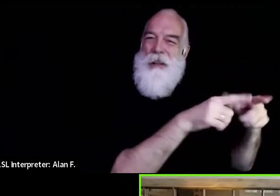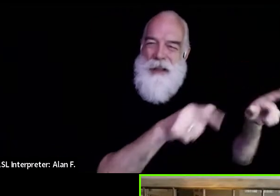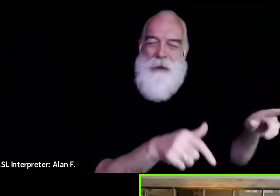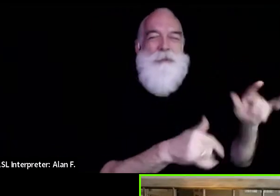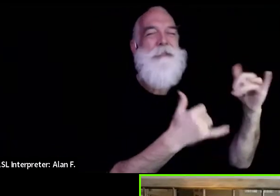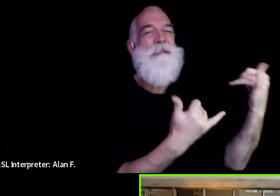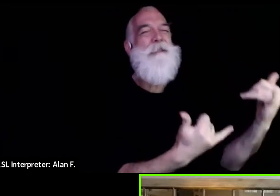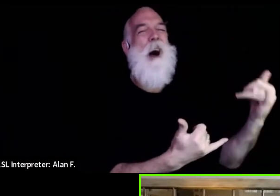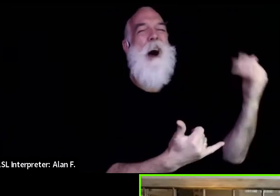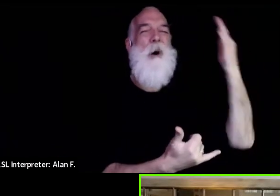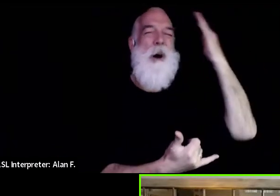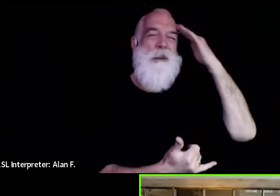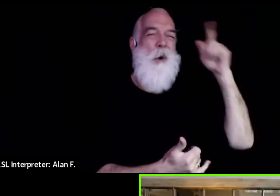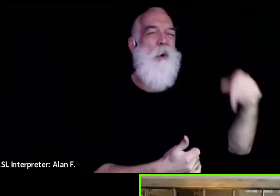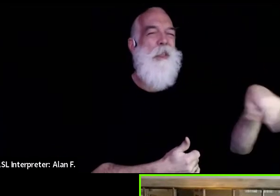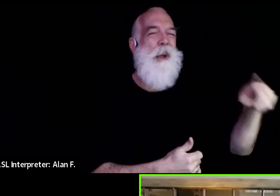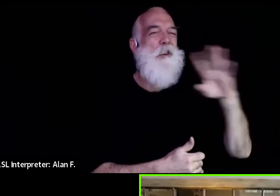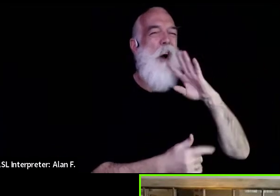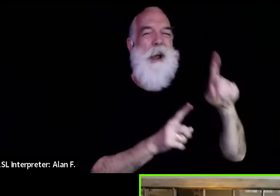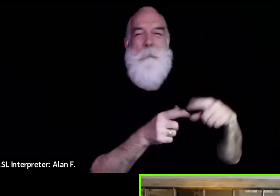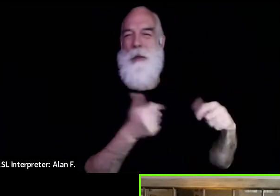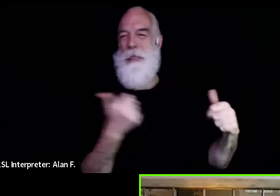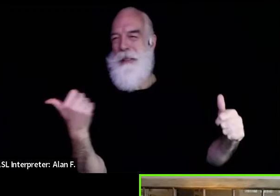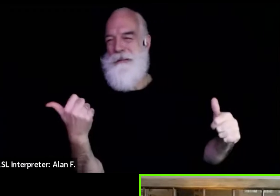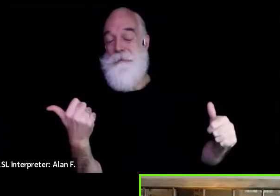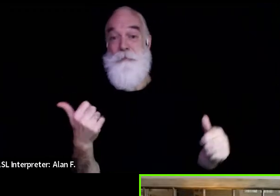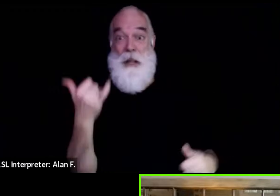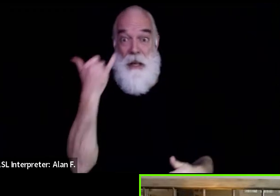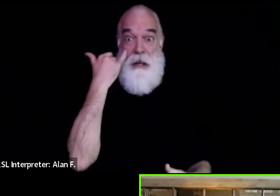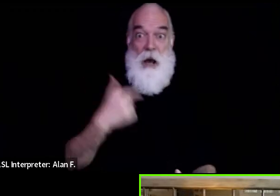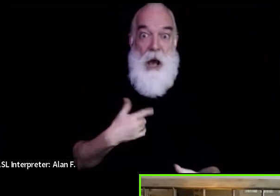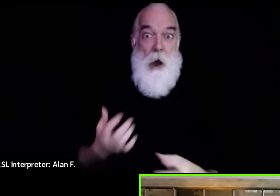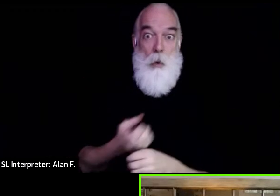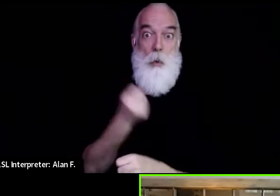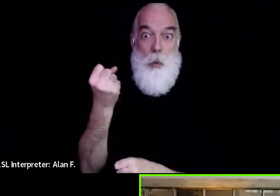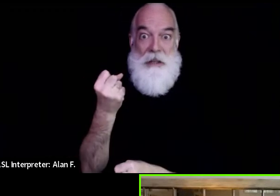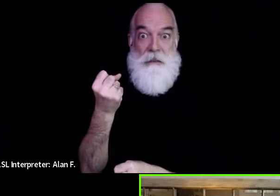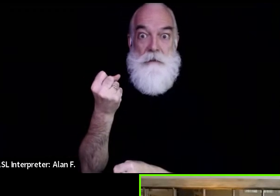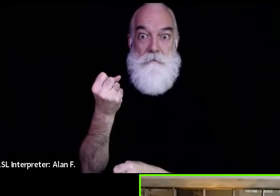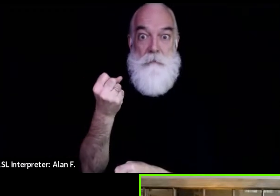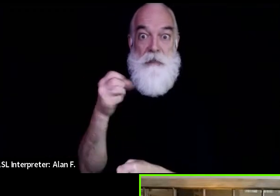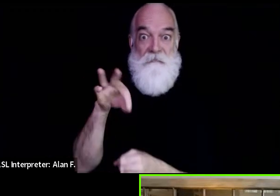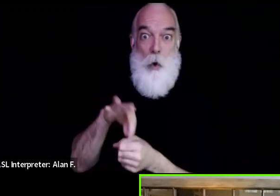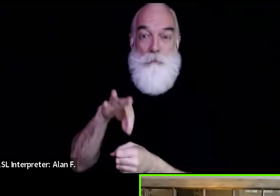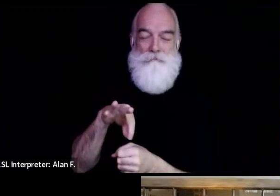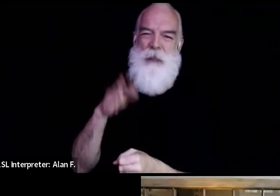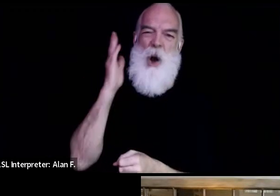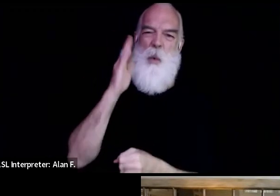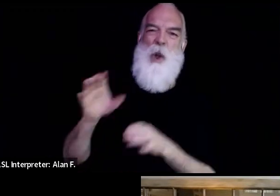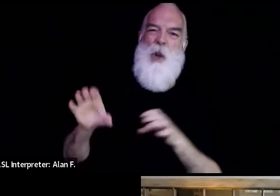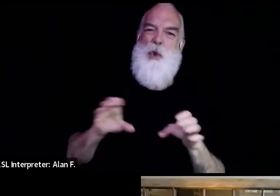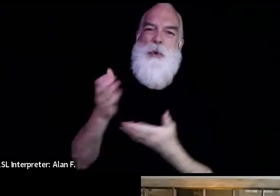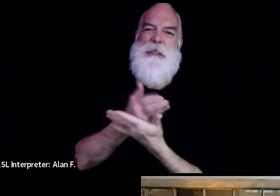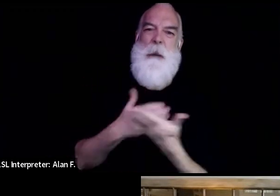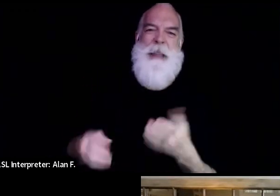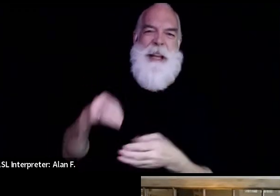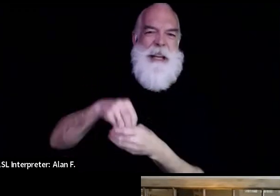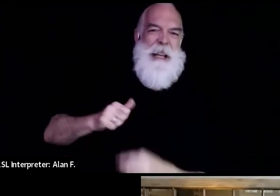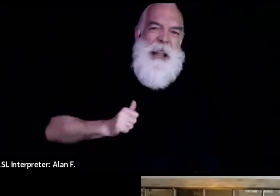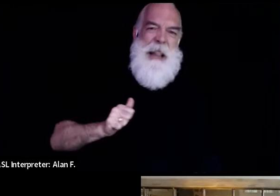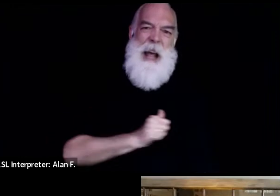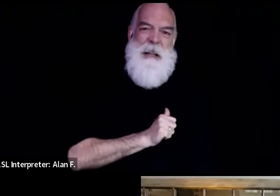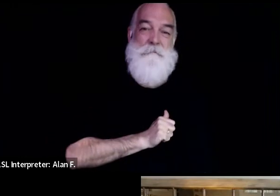were elected, we would do something about it in the city of Atlanta. And that's what I was able to do. What impact did that have, do you